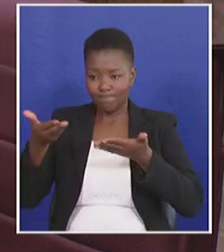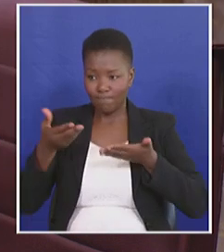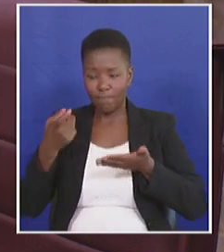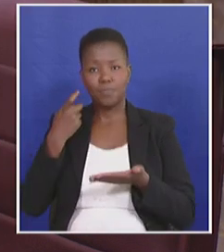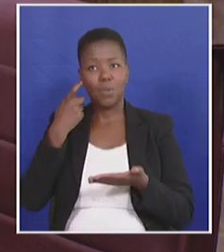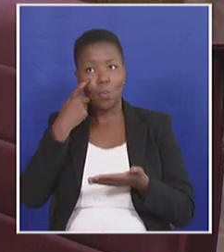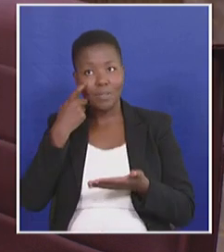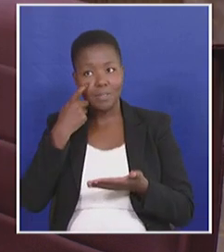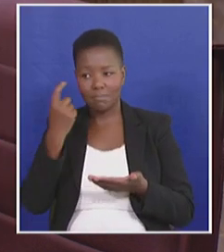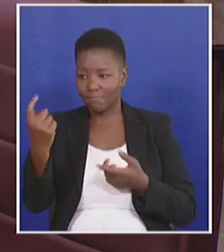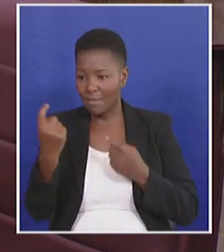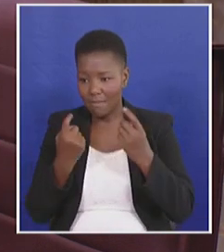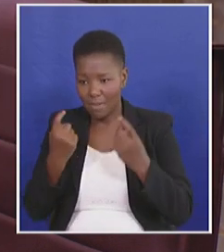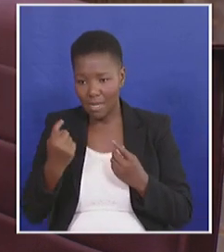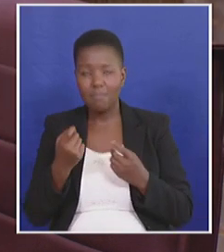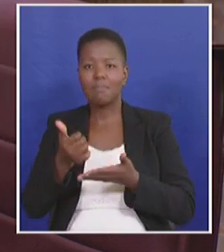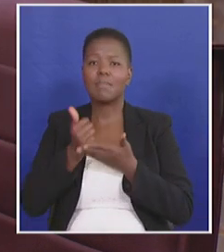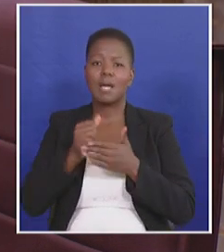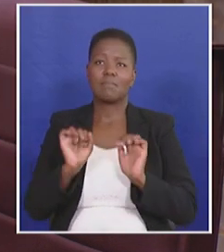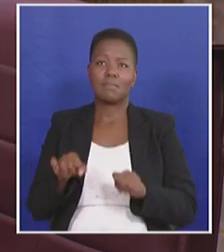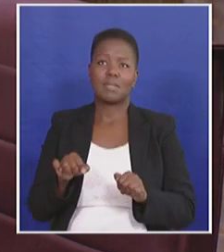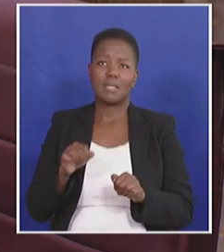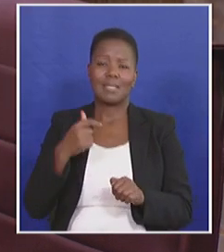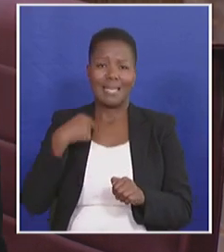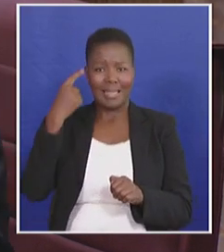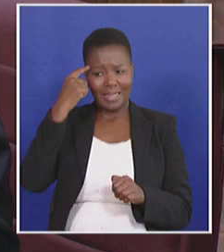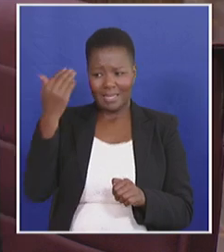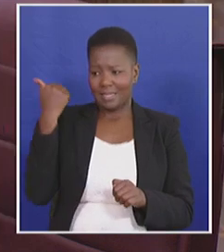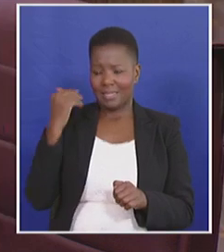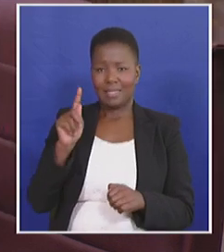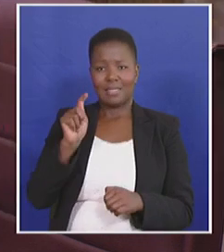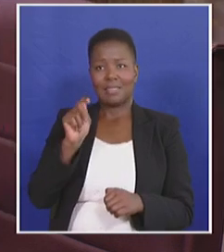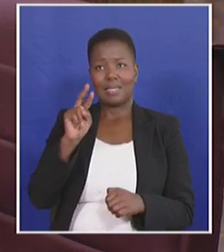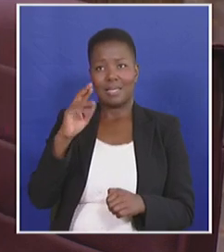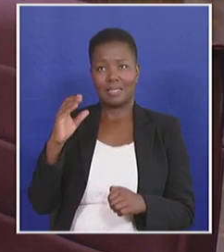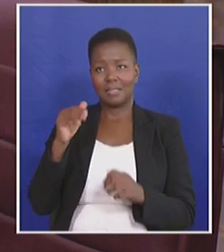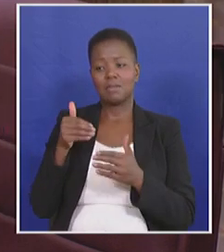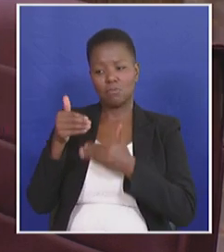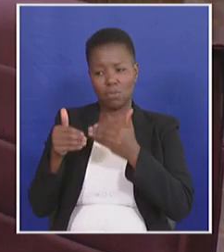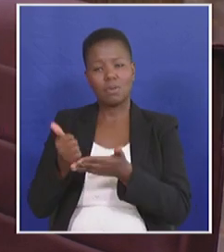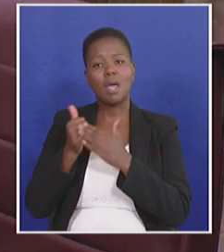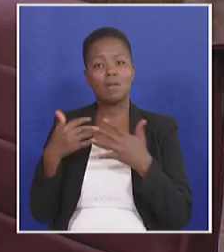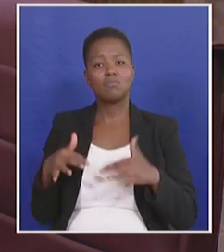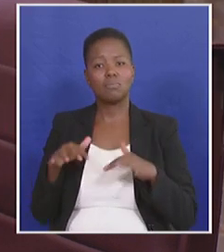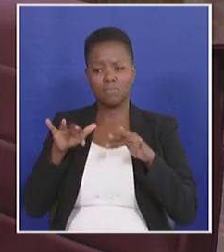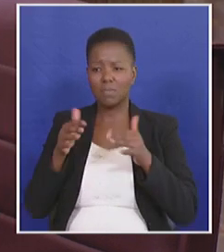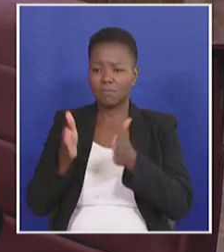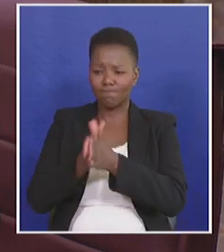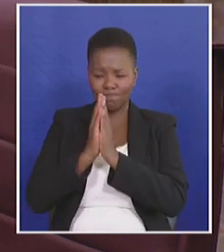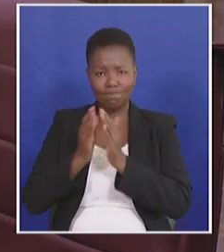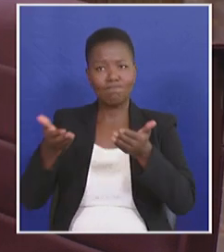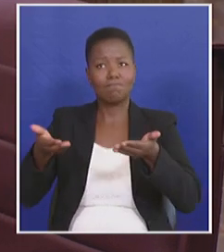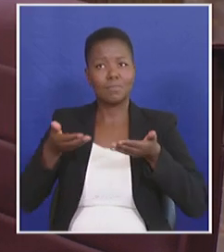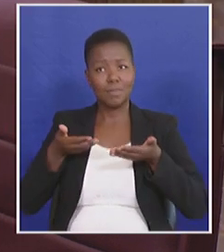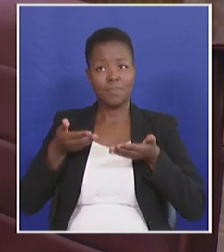the benefit, I suppose, of the TRC process, in that it did encourage people to come forward with information which otherwise would not have